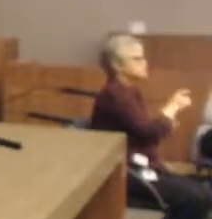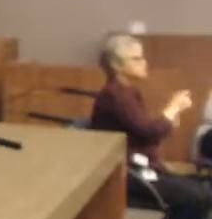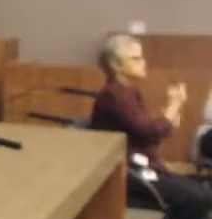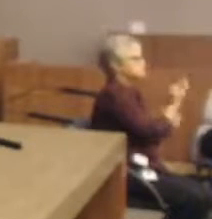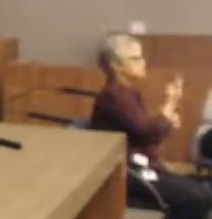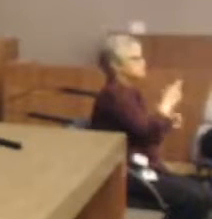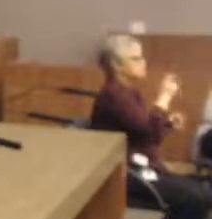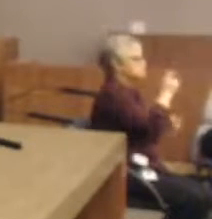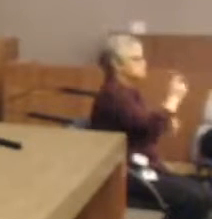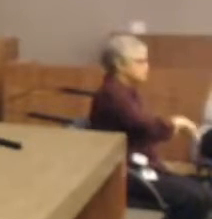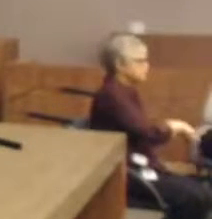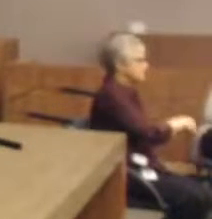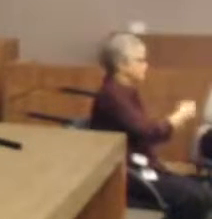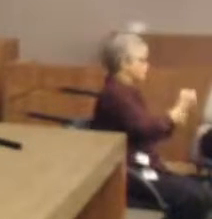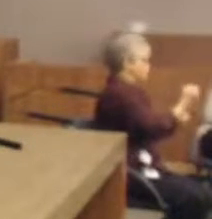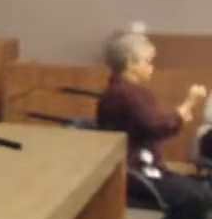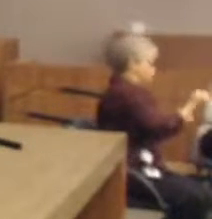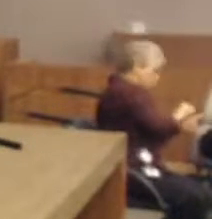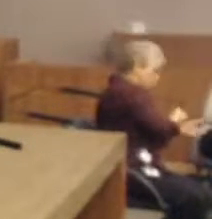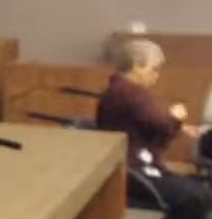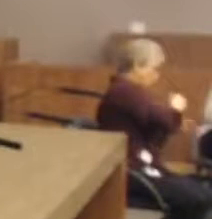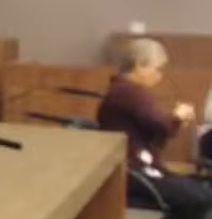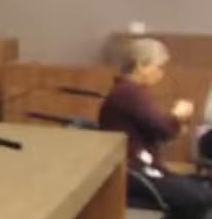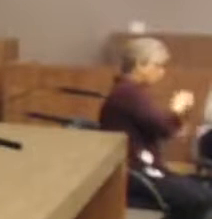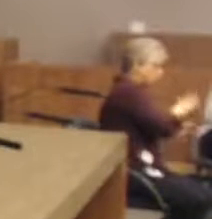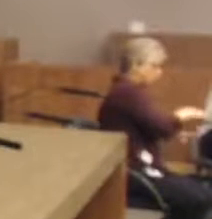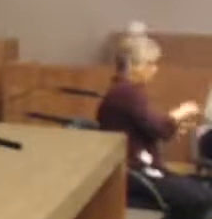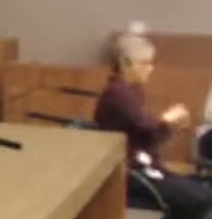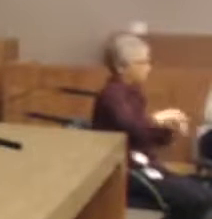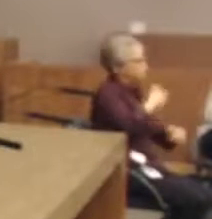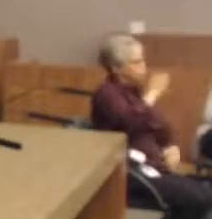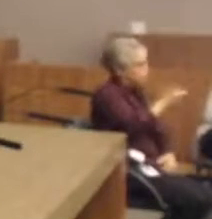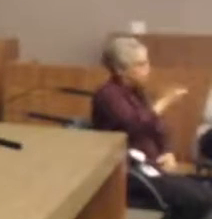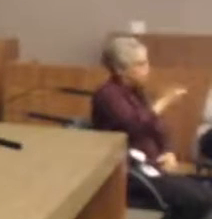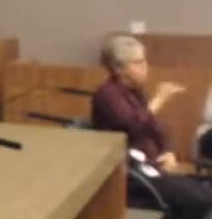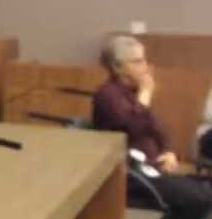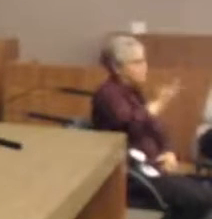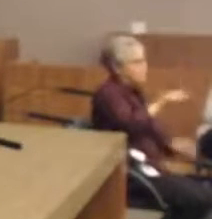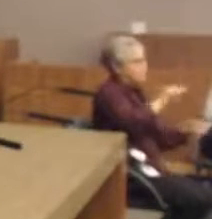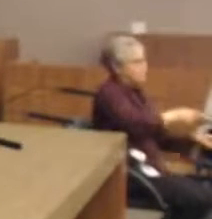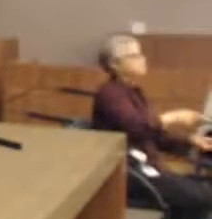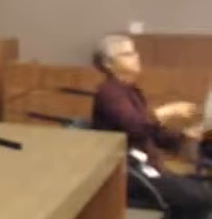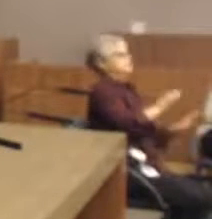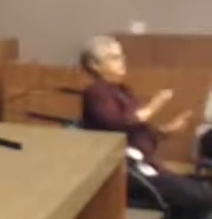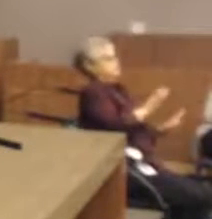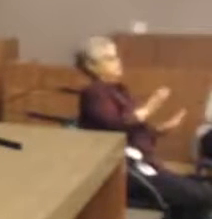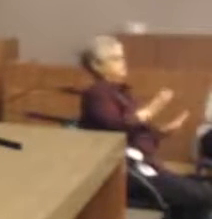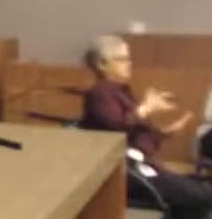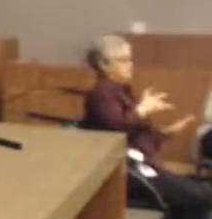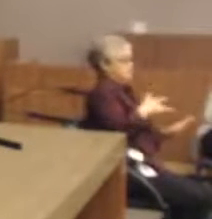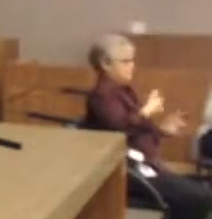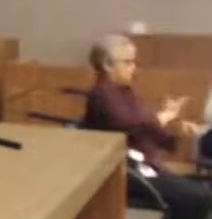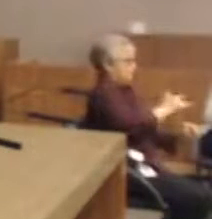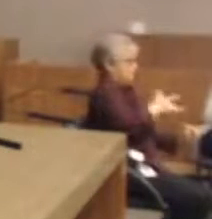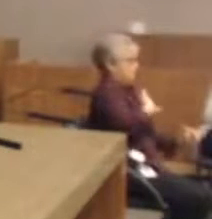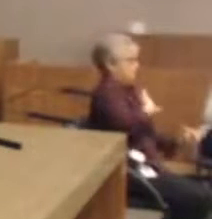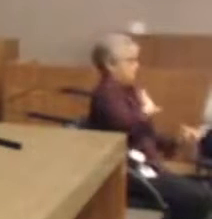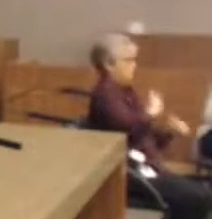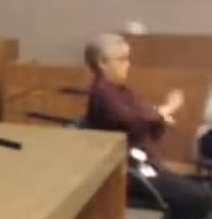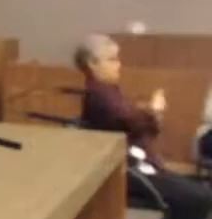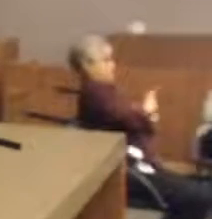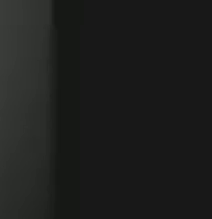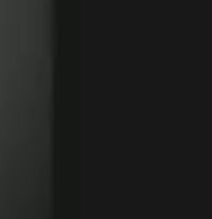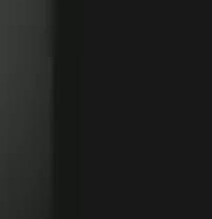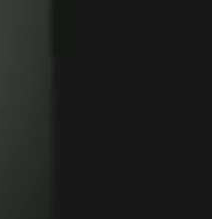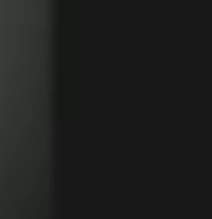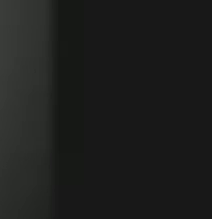but witnessing the violence against other people can feel like an imminent threat or a threat of physical harm to them. All right, here's the